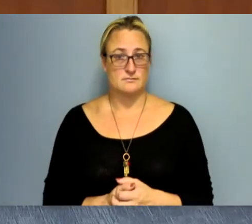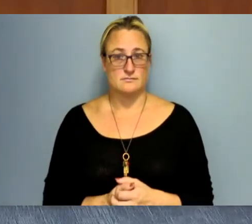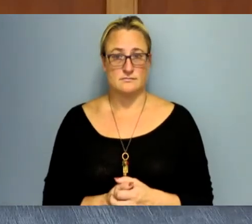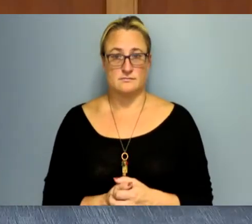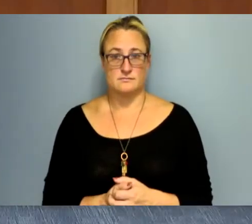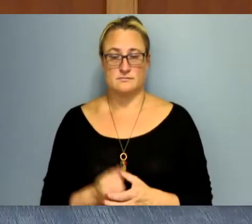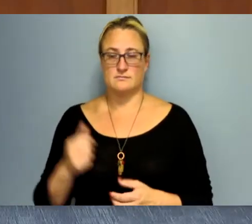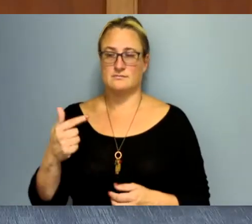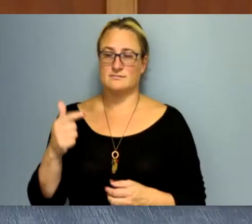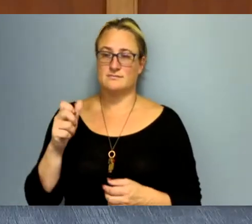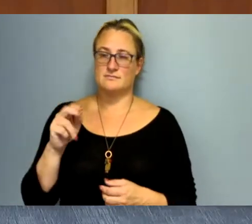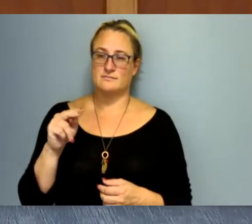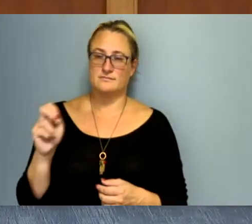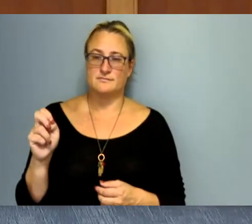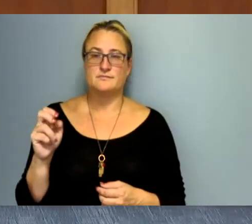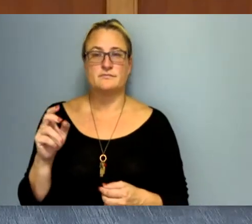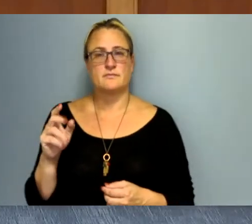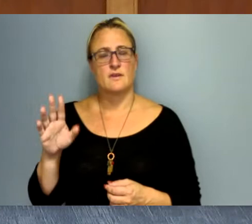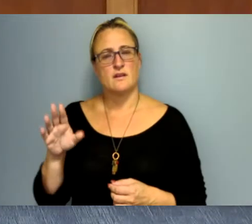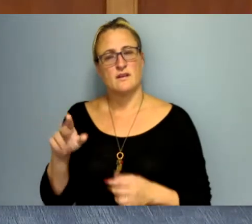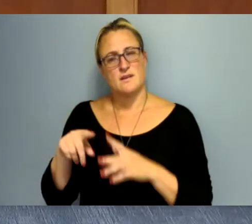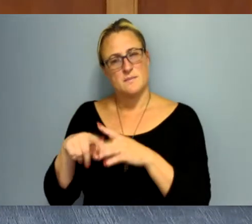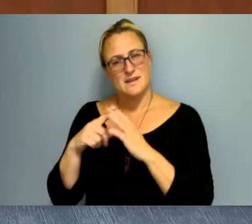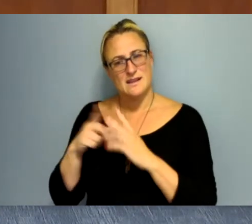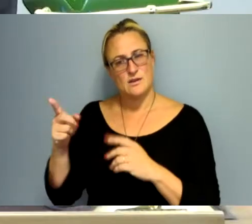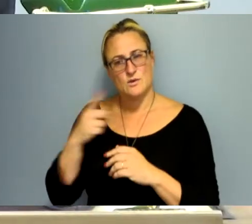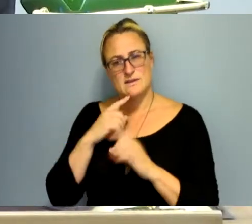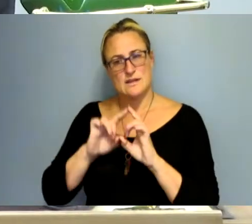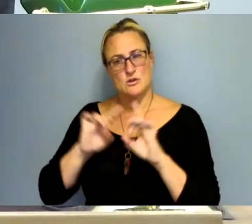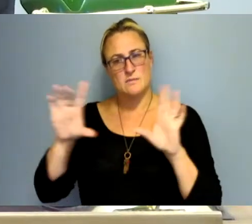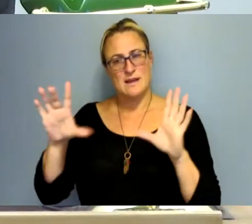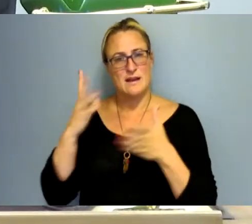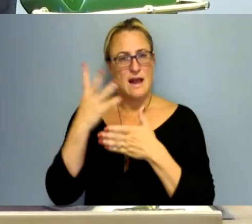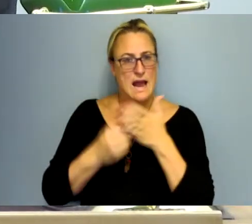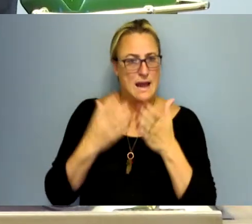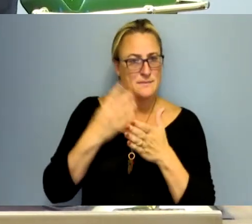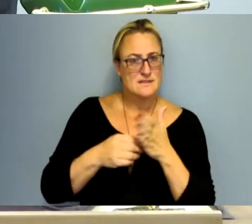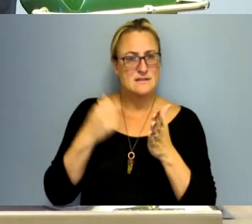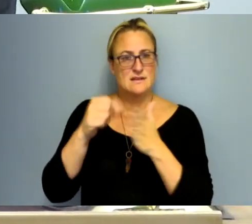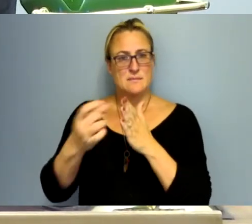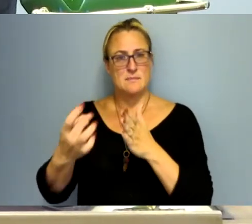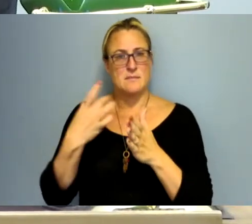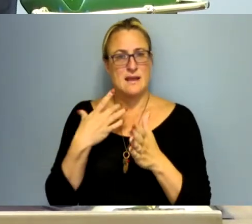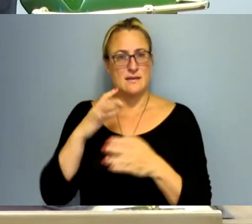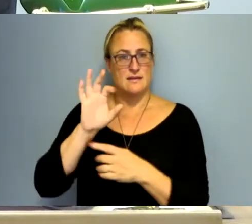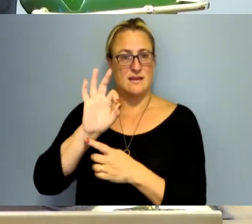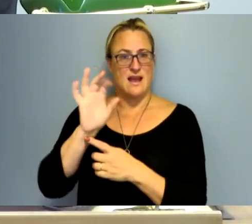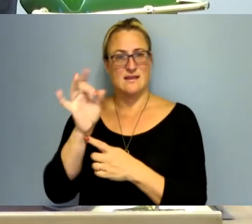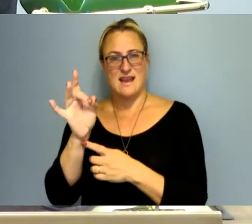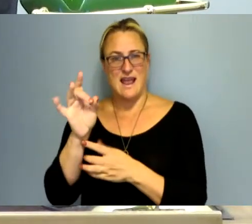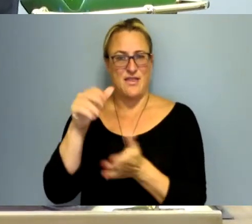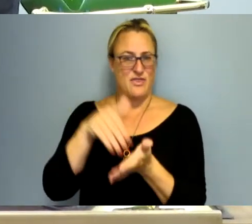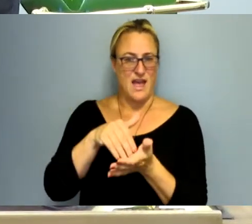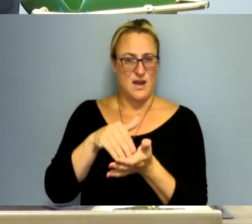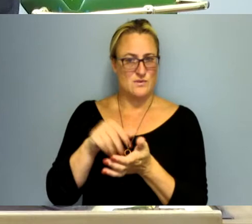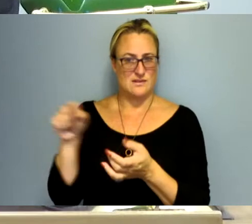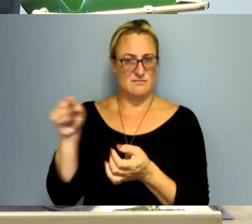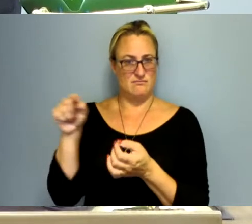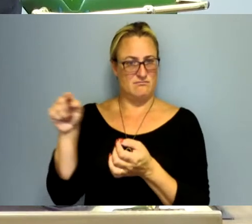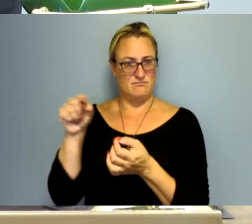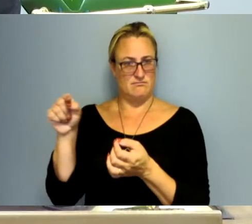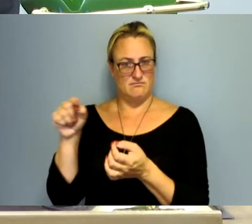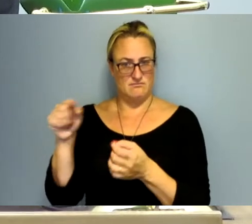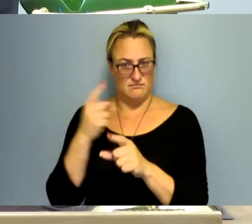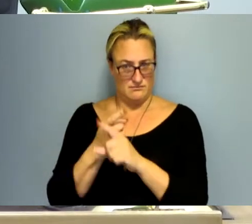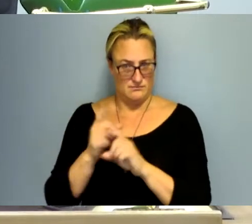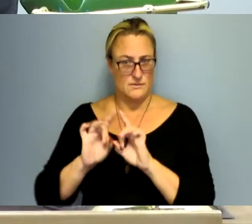At the beginning, you said you've mailed out absentee and mail-in 98,000 plus? Correct. You've